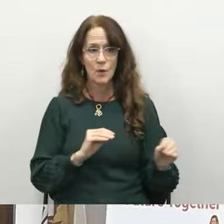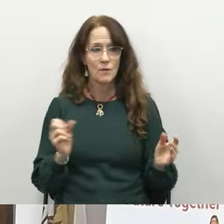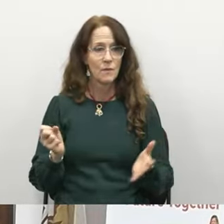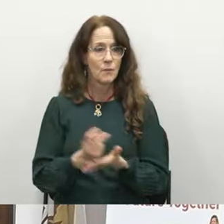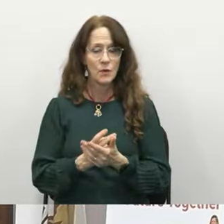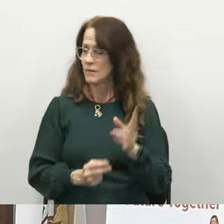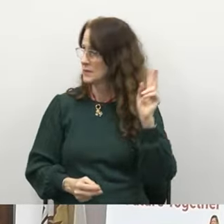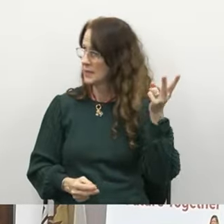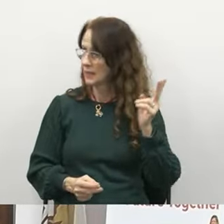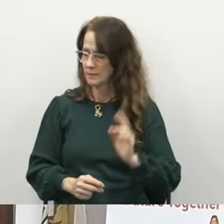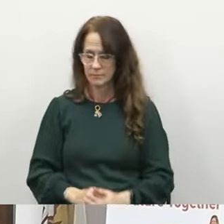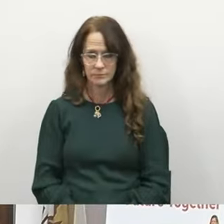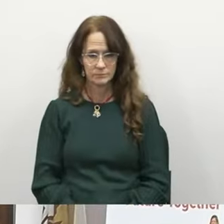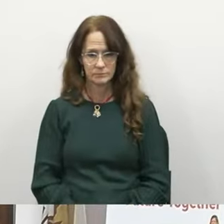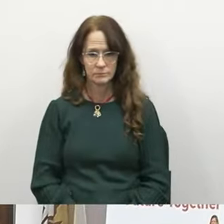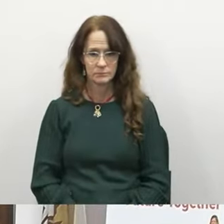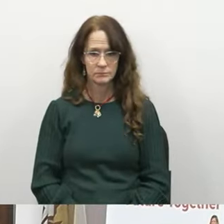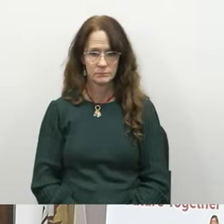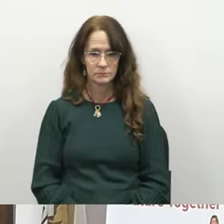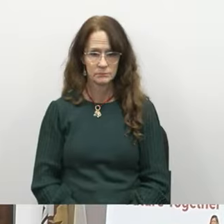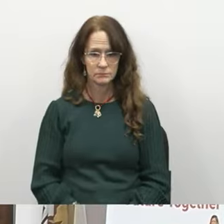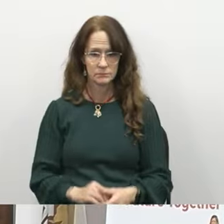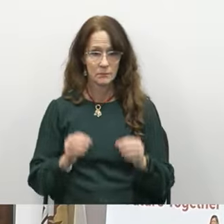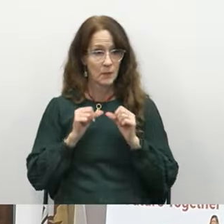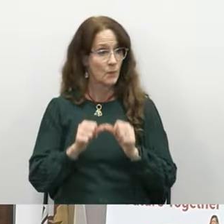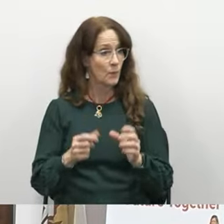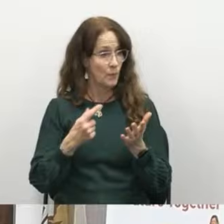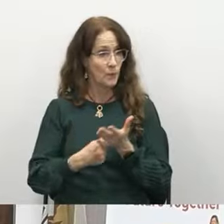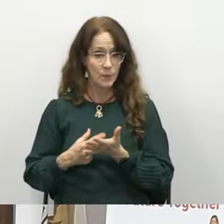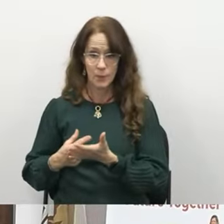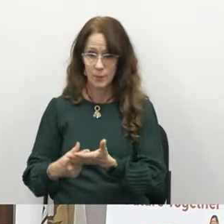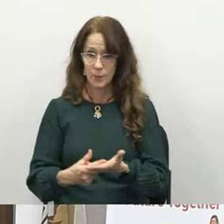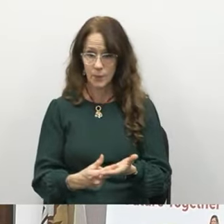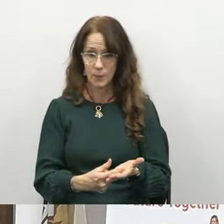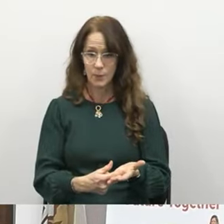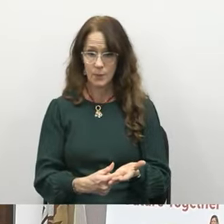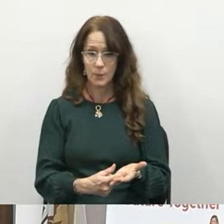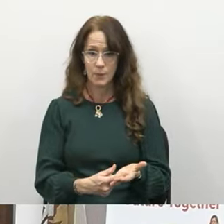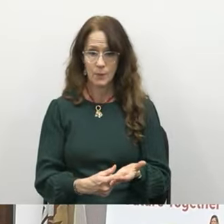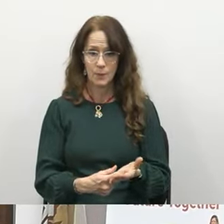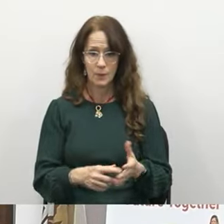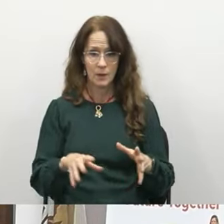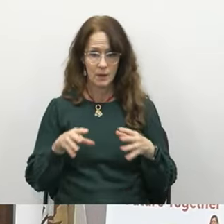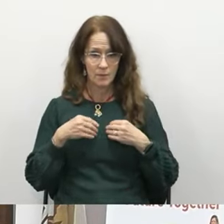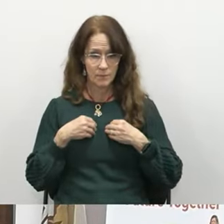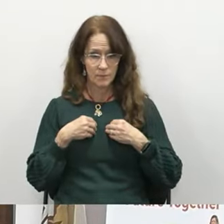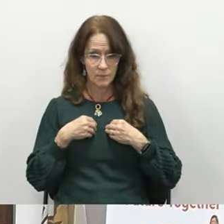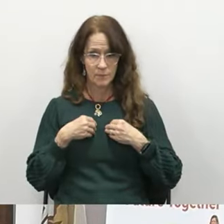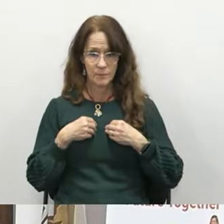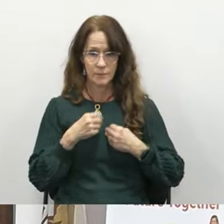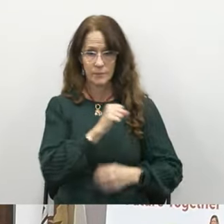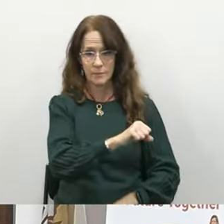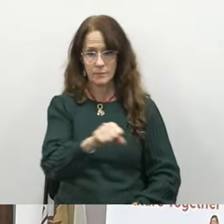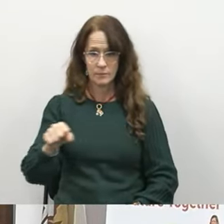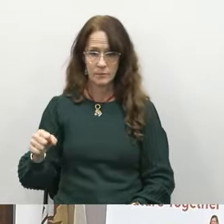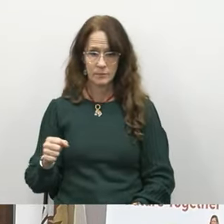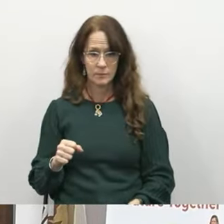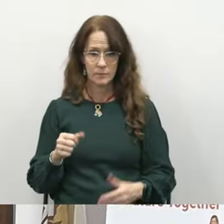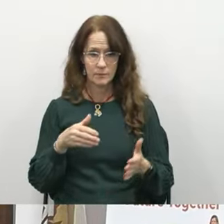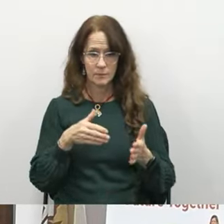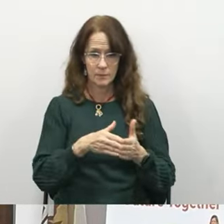Second. Any further discussion? All in favor? Aye. Any